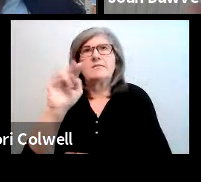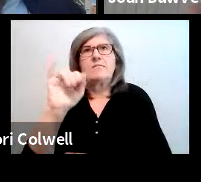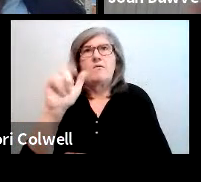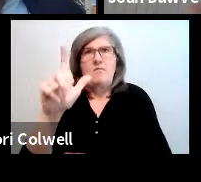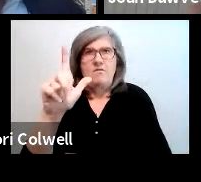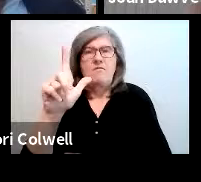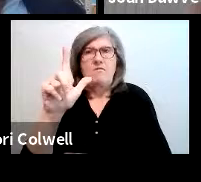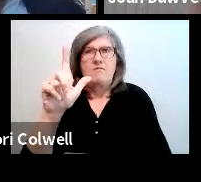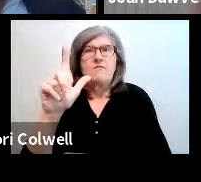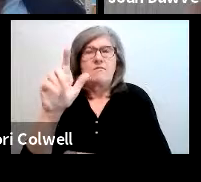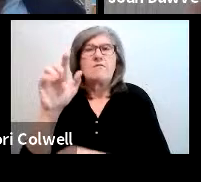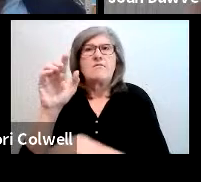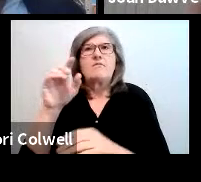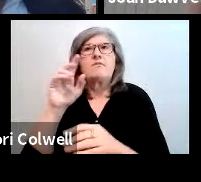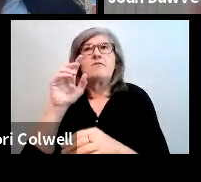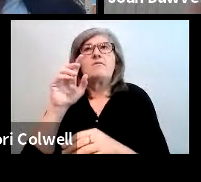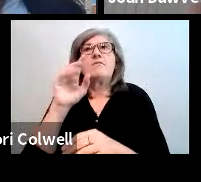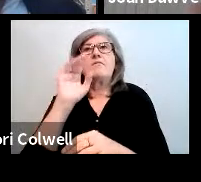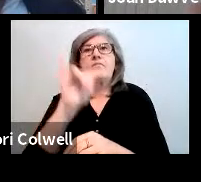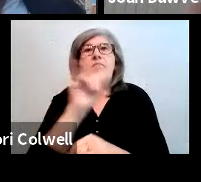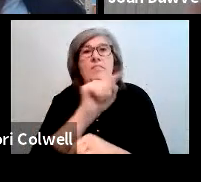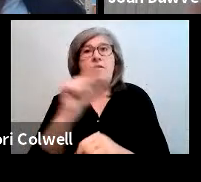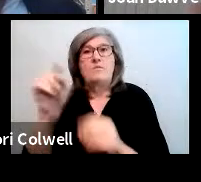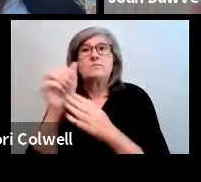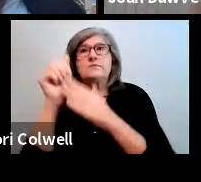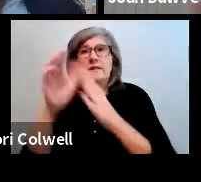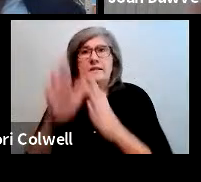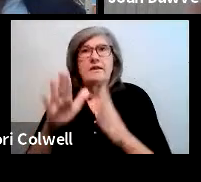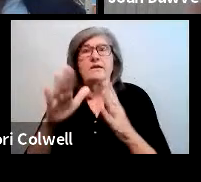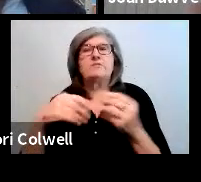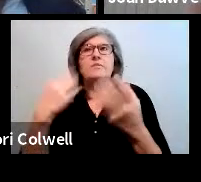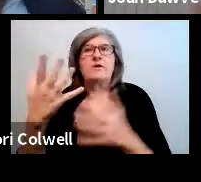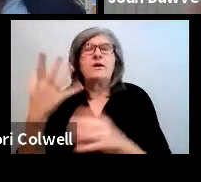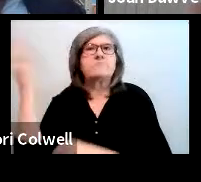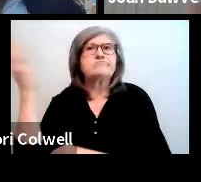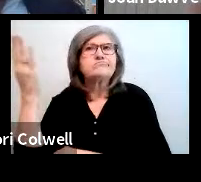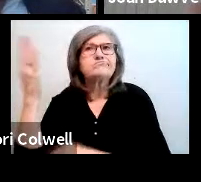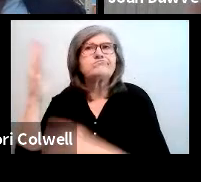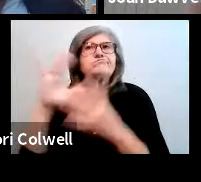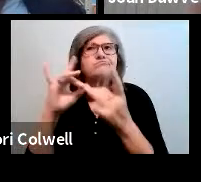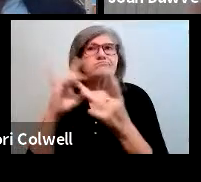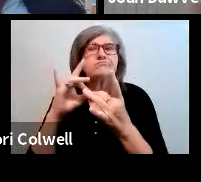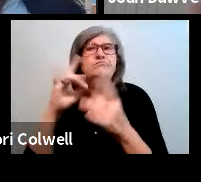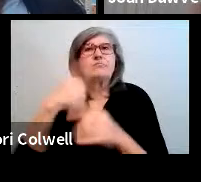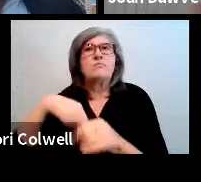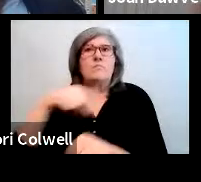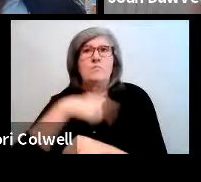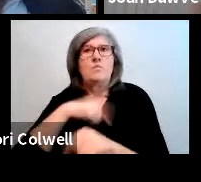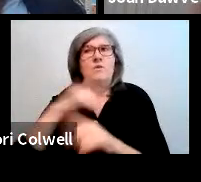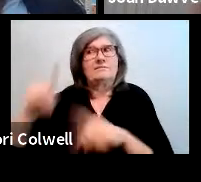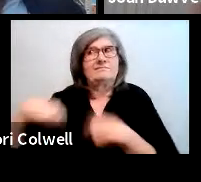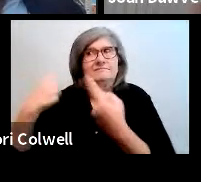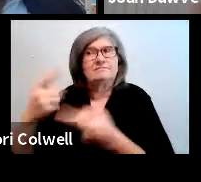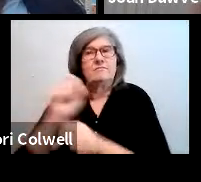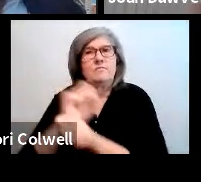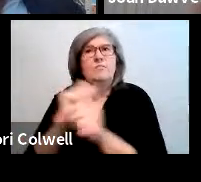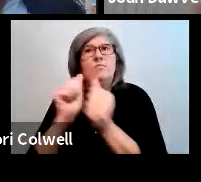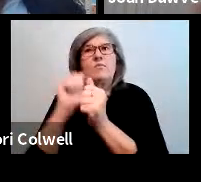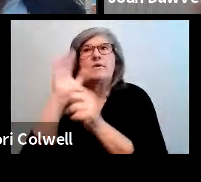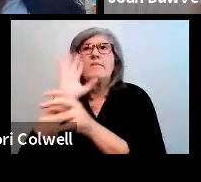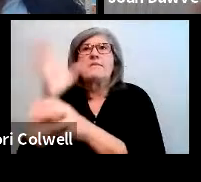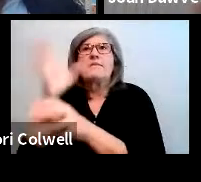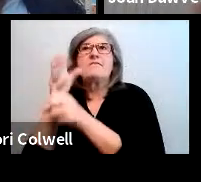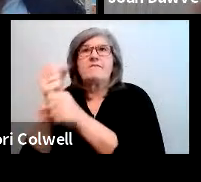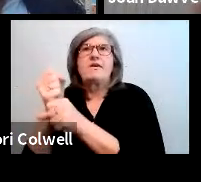use those leaders. I know we have long been trying to work with the faith community around, I shouldn't say